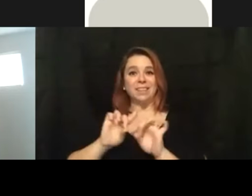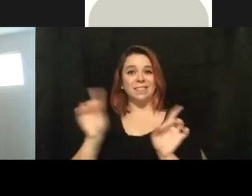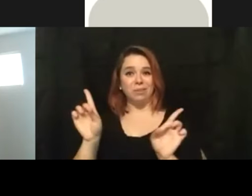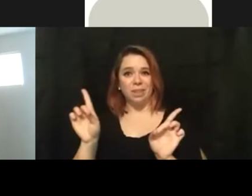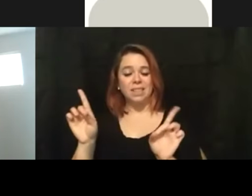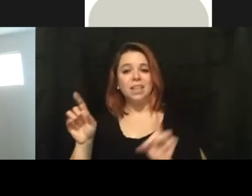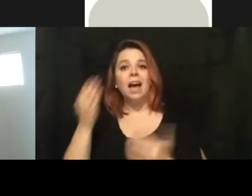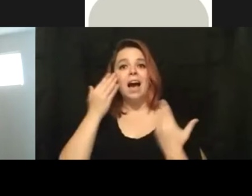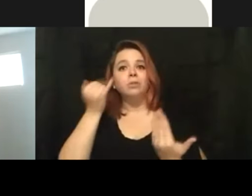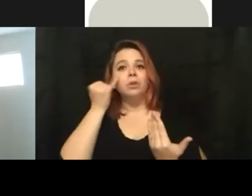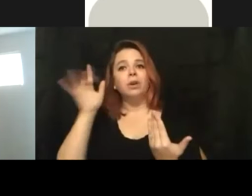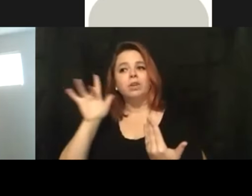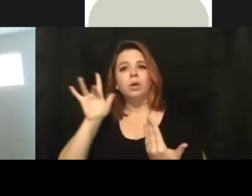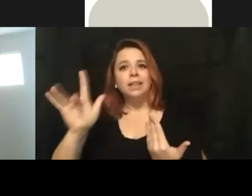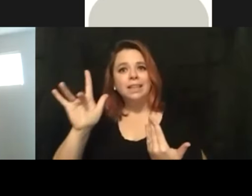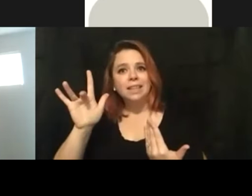it